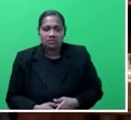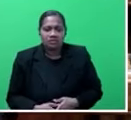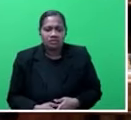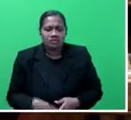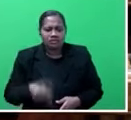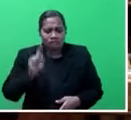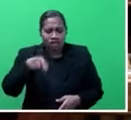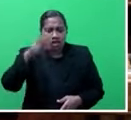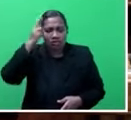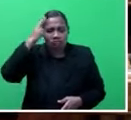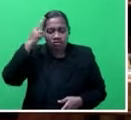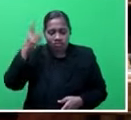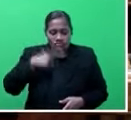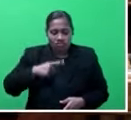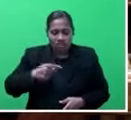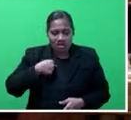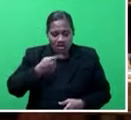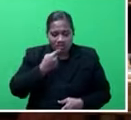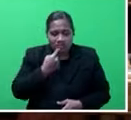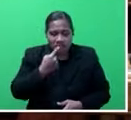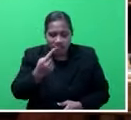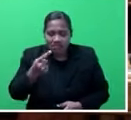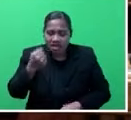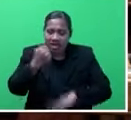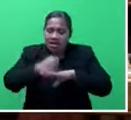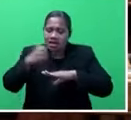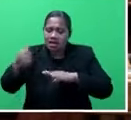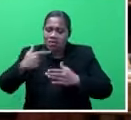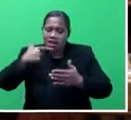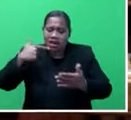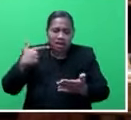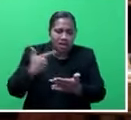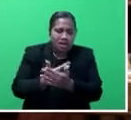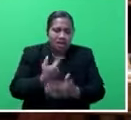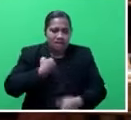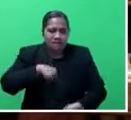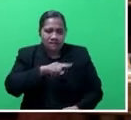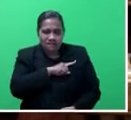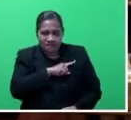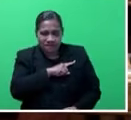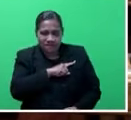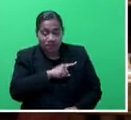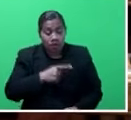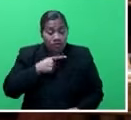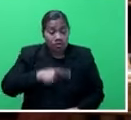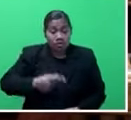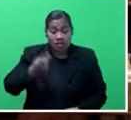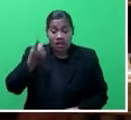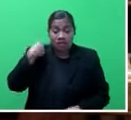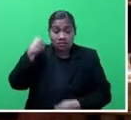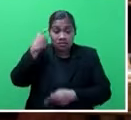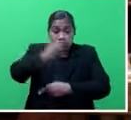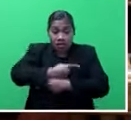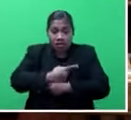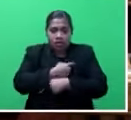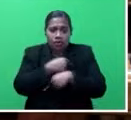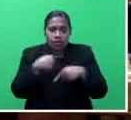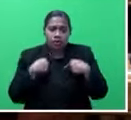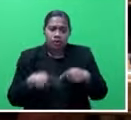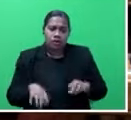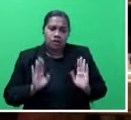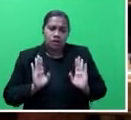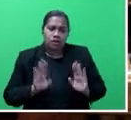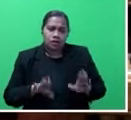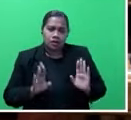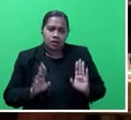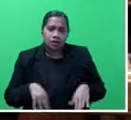I'm saying that the government lied to us. Because last night we were waiting for the reason. We were